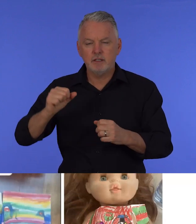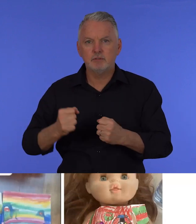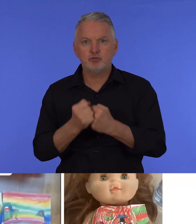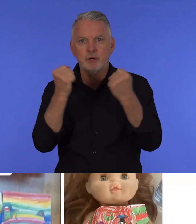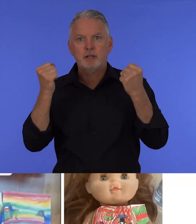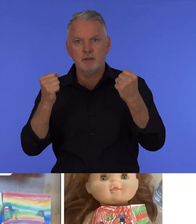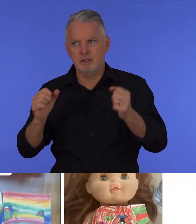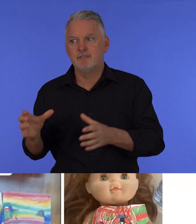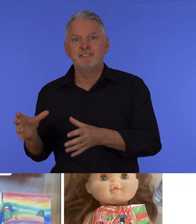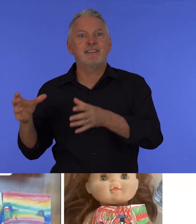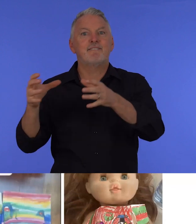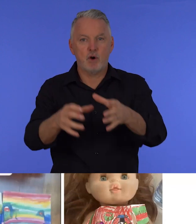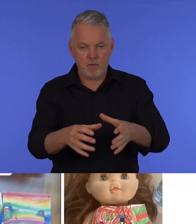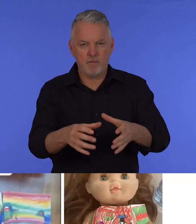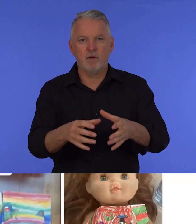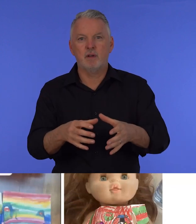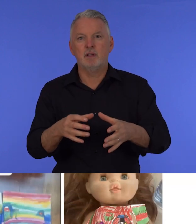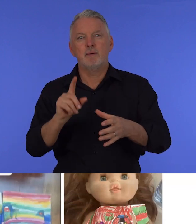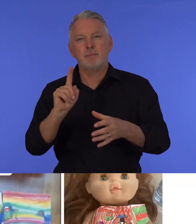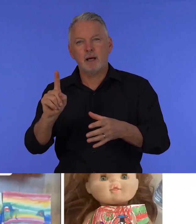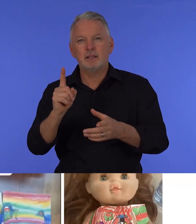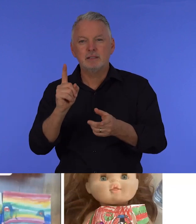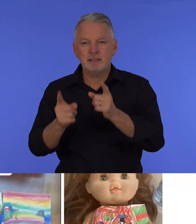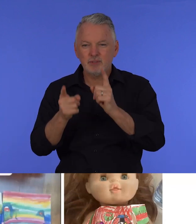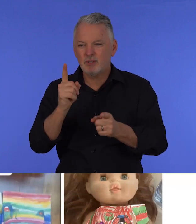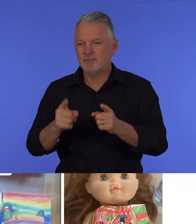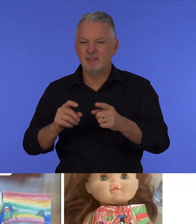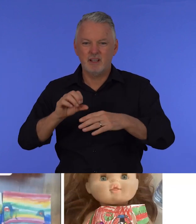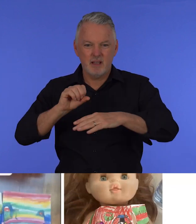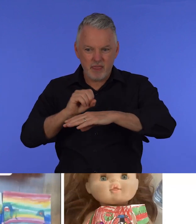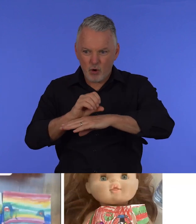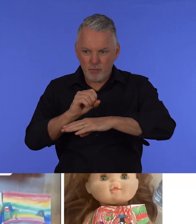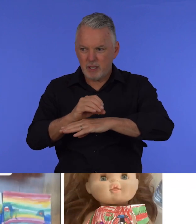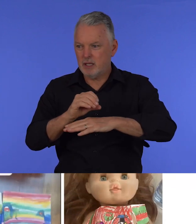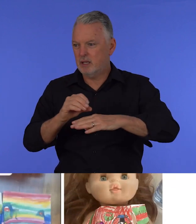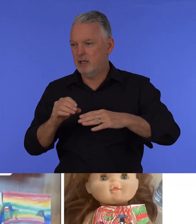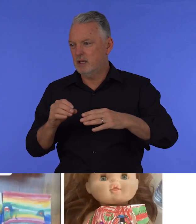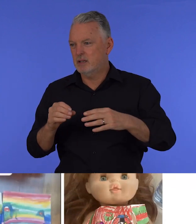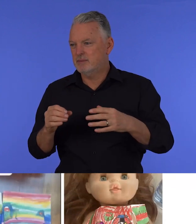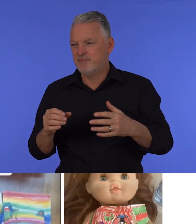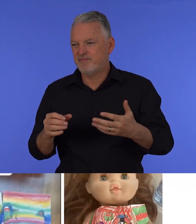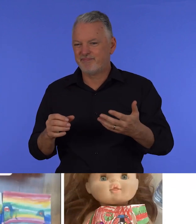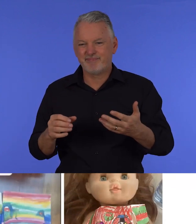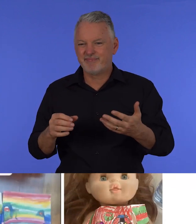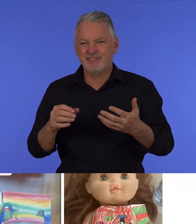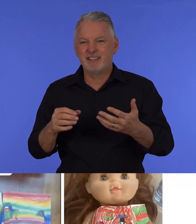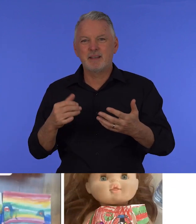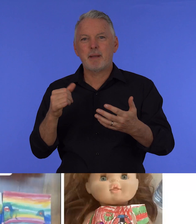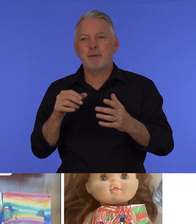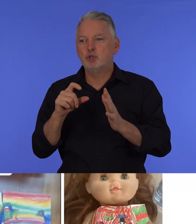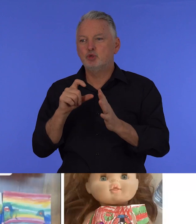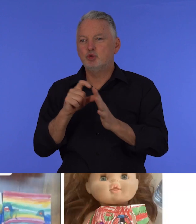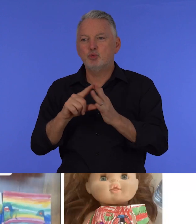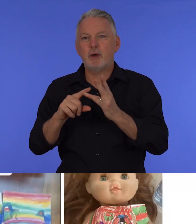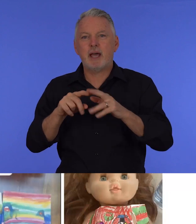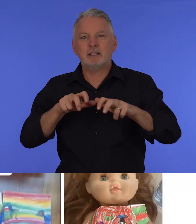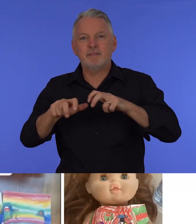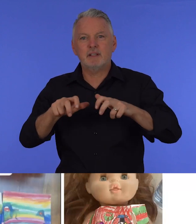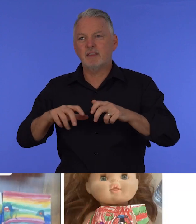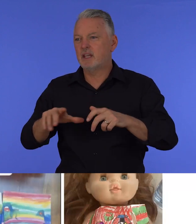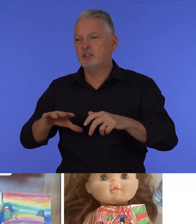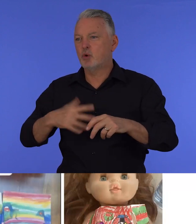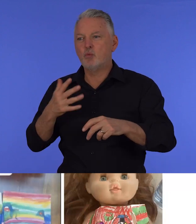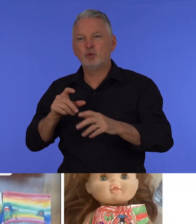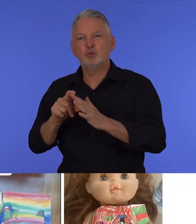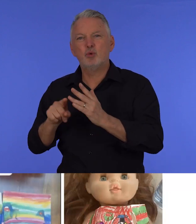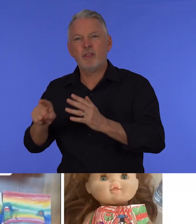things that they enjoy and things that they generally have strengths with. So whereas kids with disability, because of all the therapies they do, they tend to spend a lot of their spare